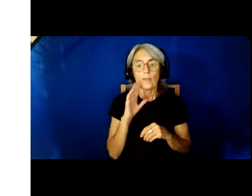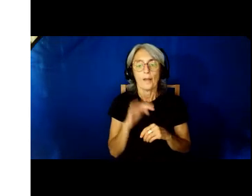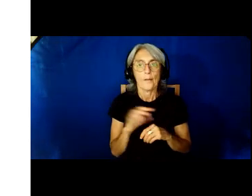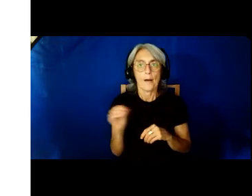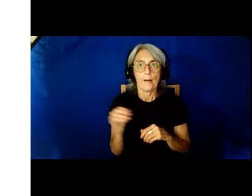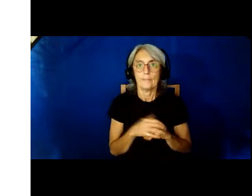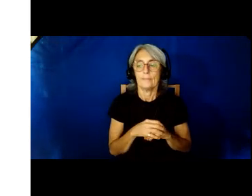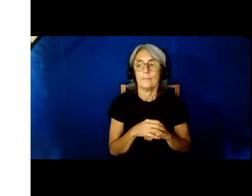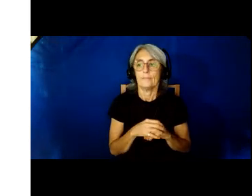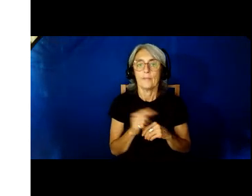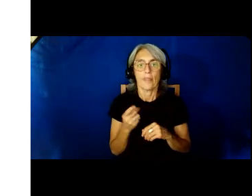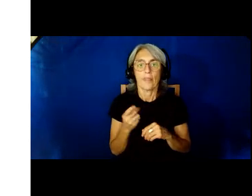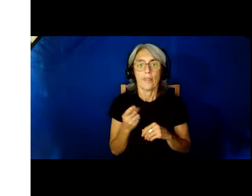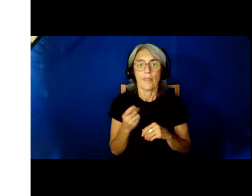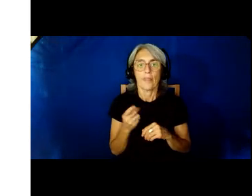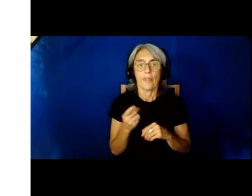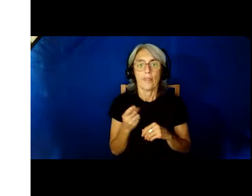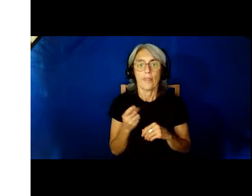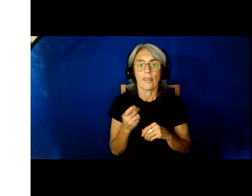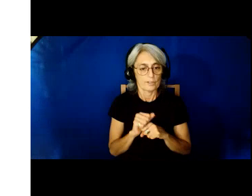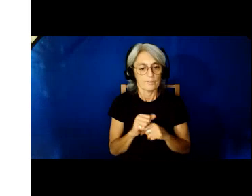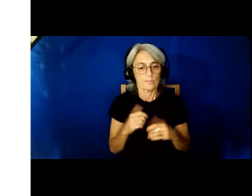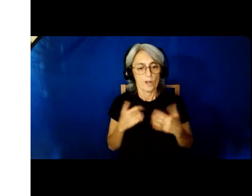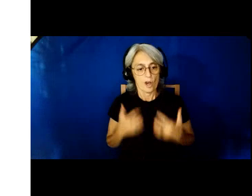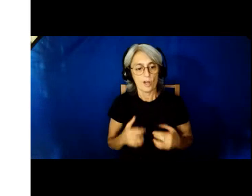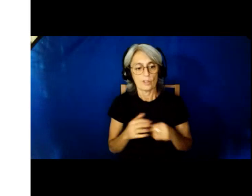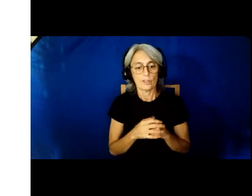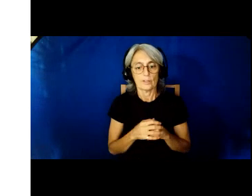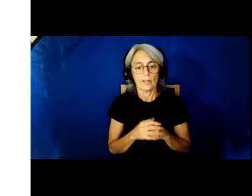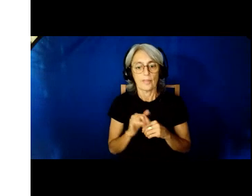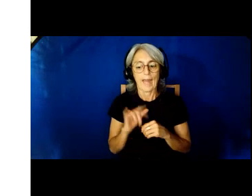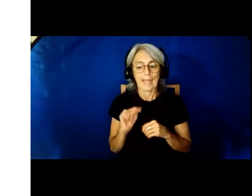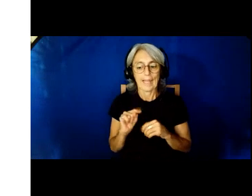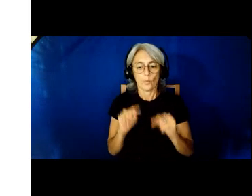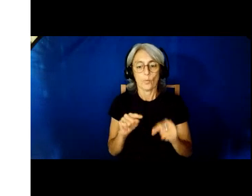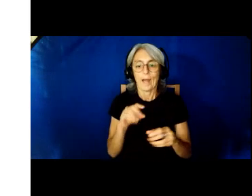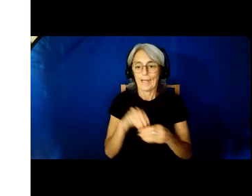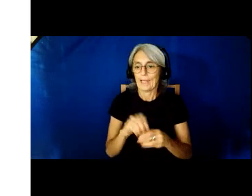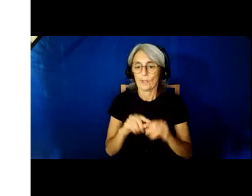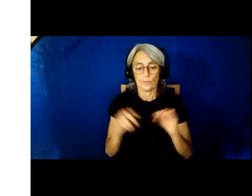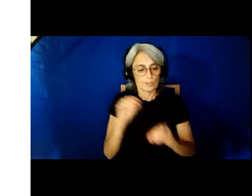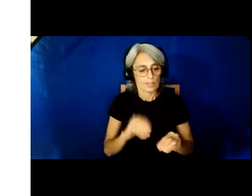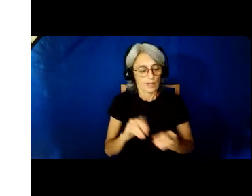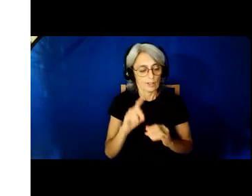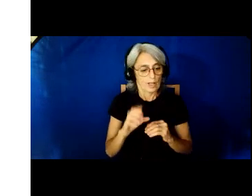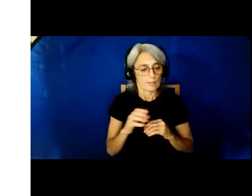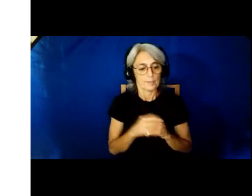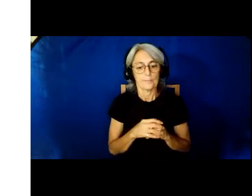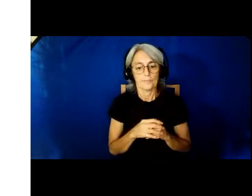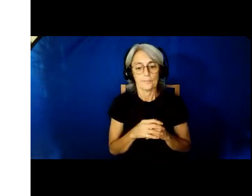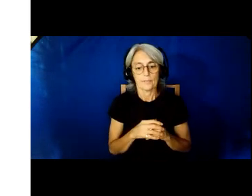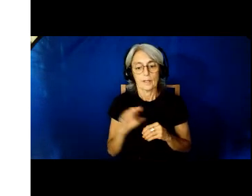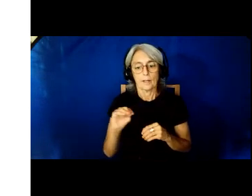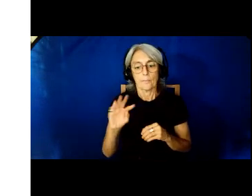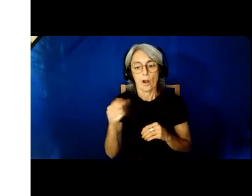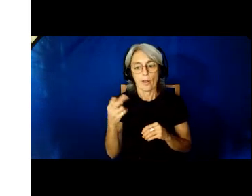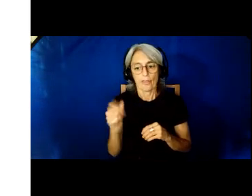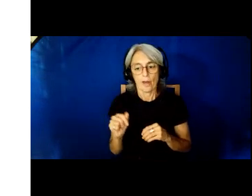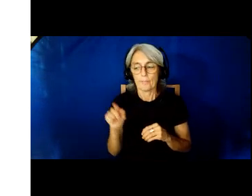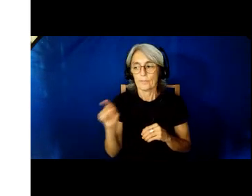the time and effort and heart that it went in to put this document together. And Martha, you have been